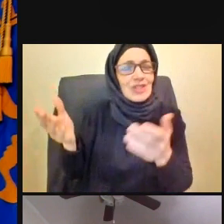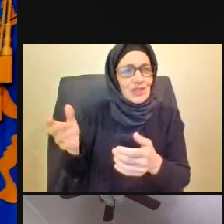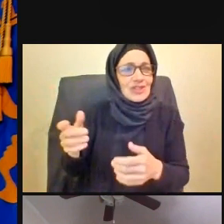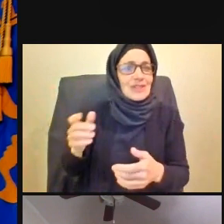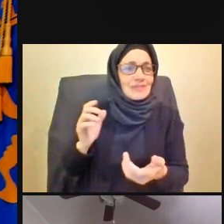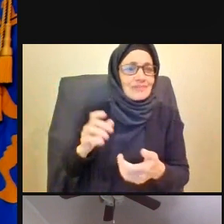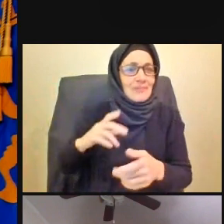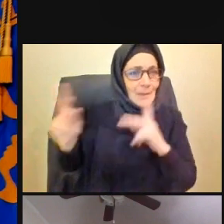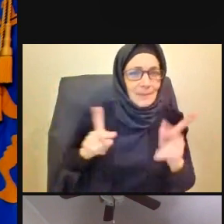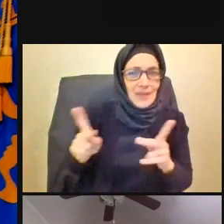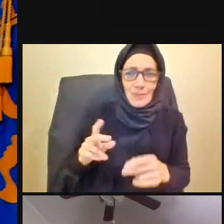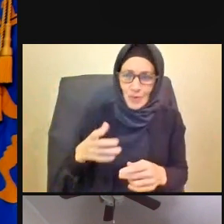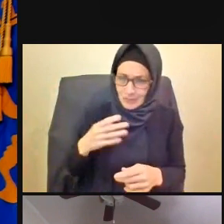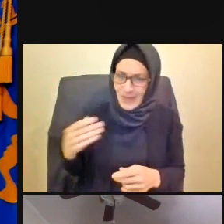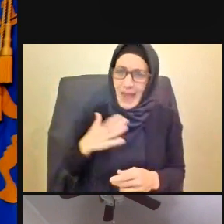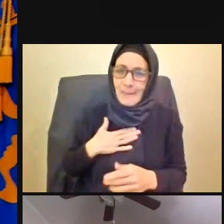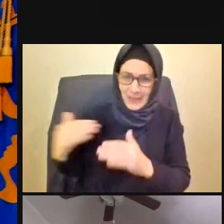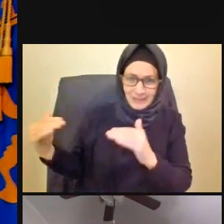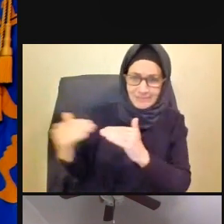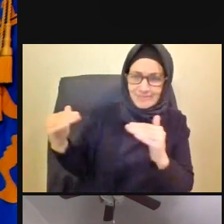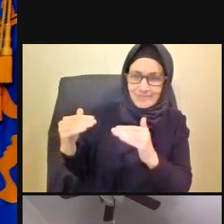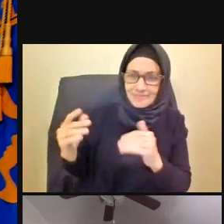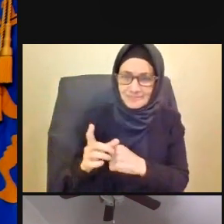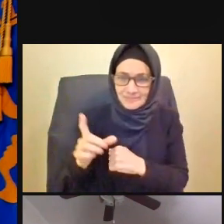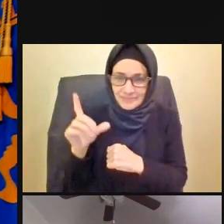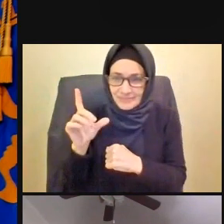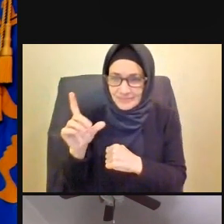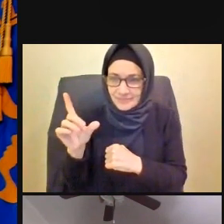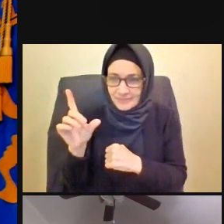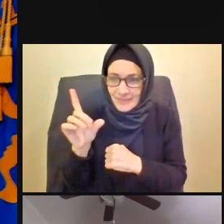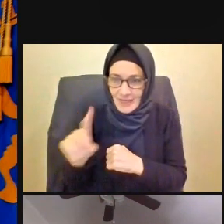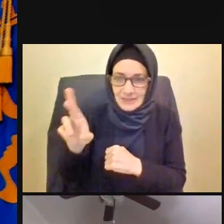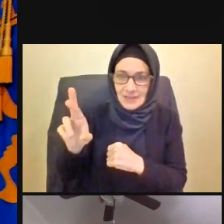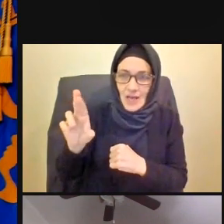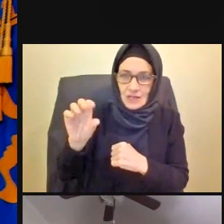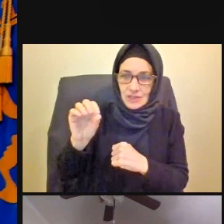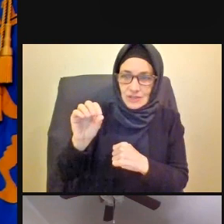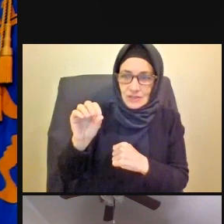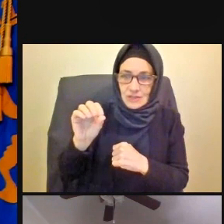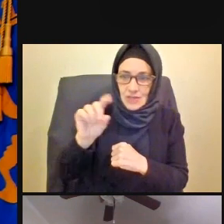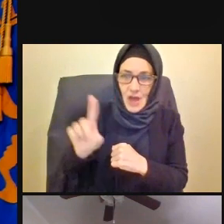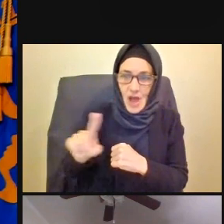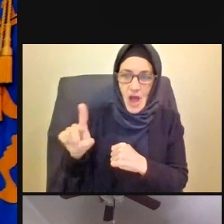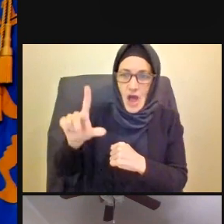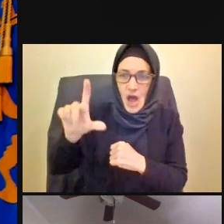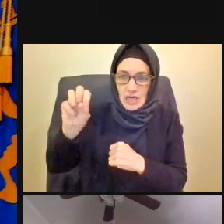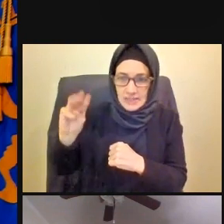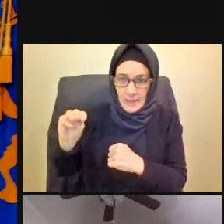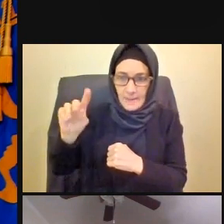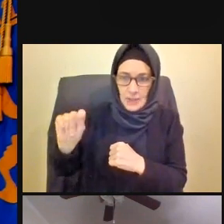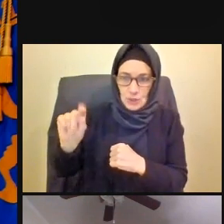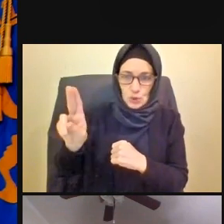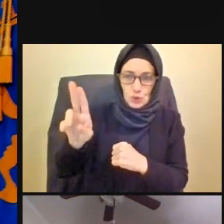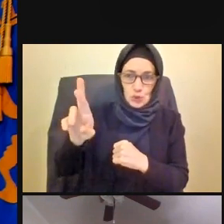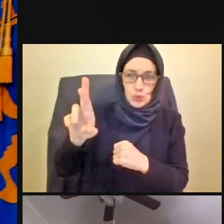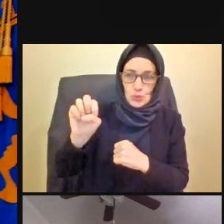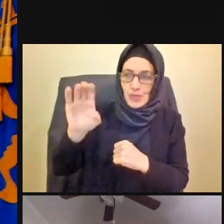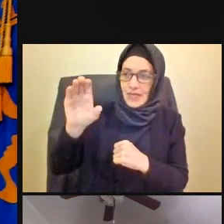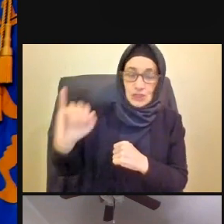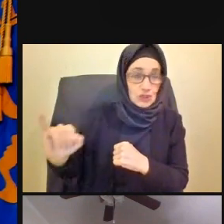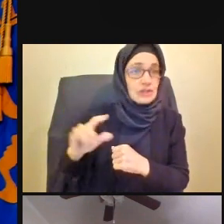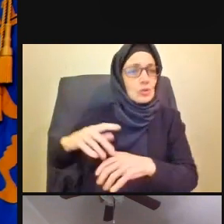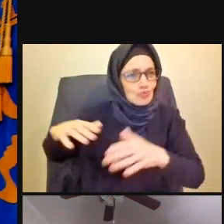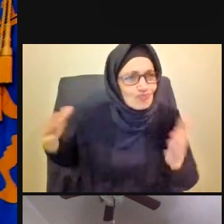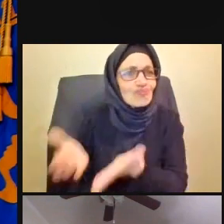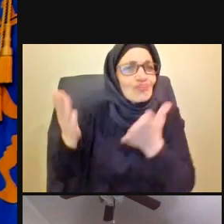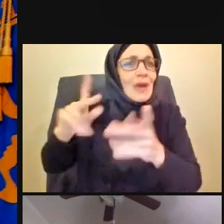to continue to do what they do and encourage young minorities, African-Americans, Hispanics, and others to get involved in science,